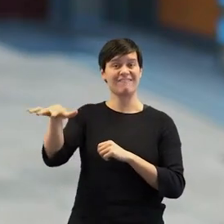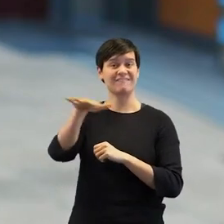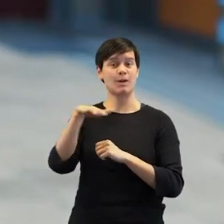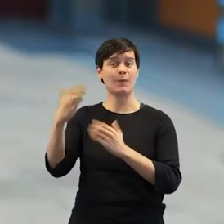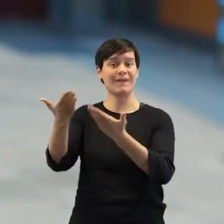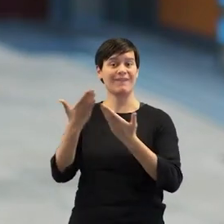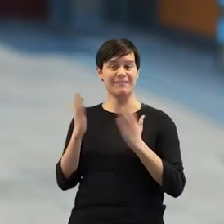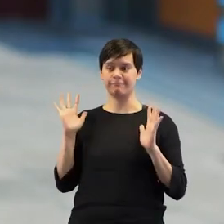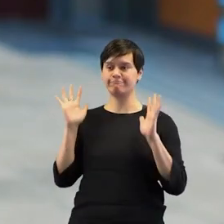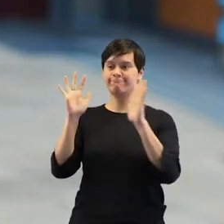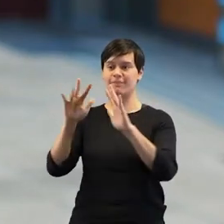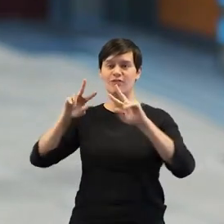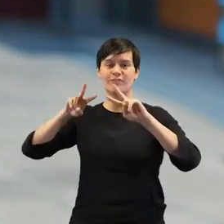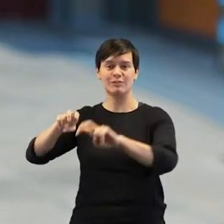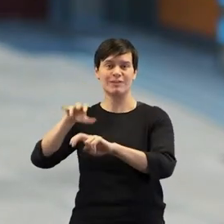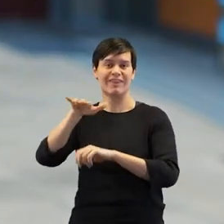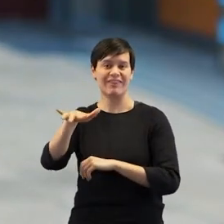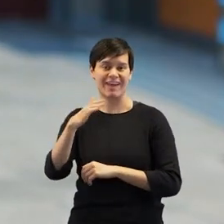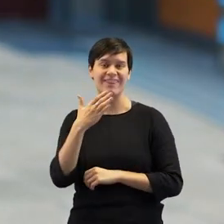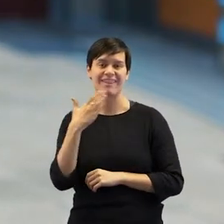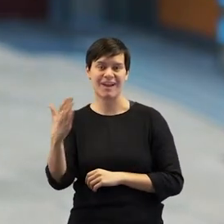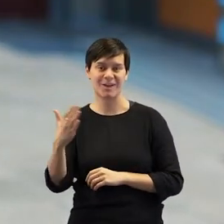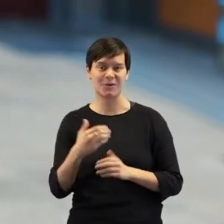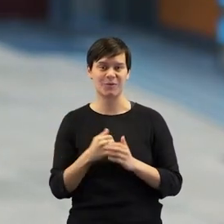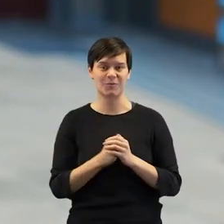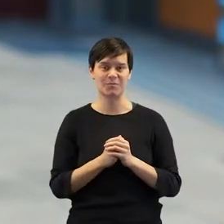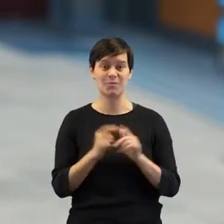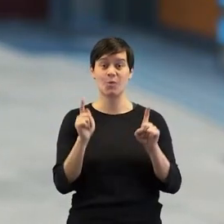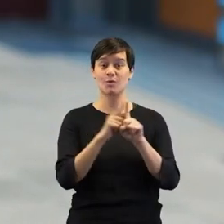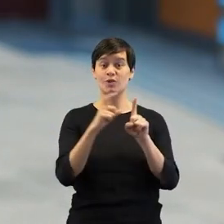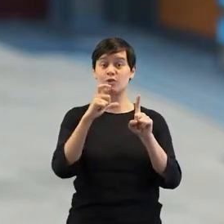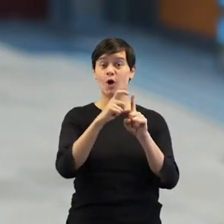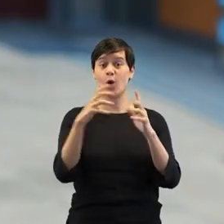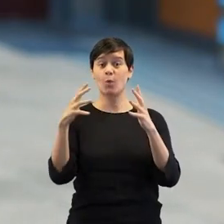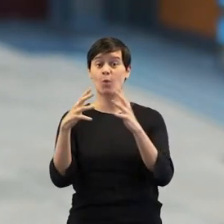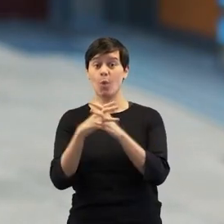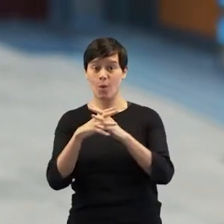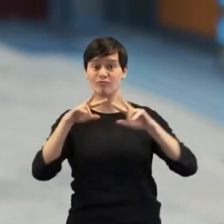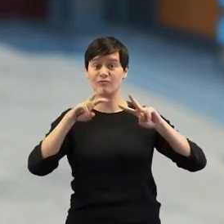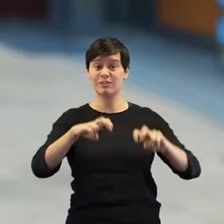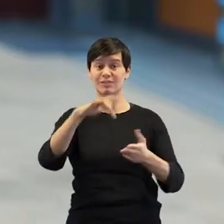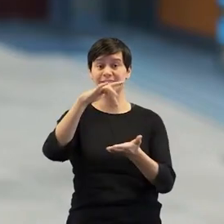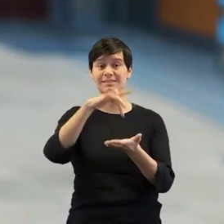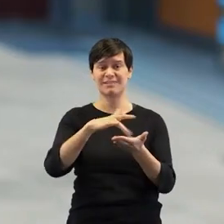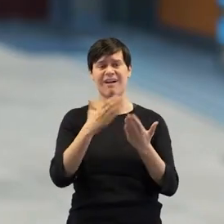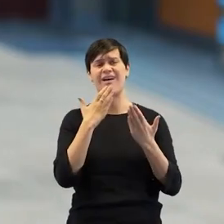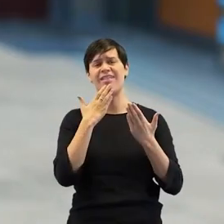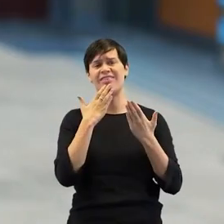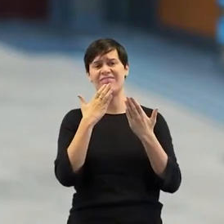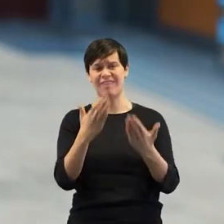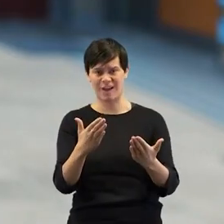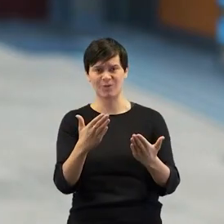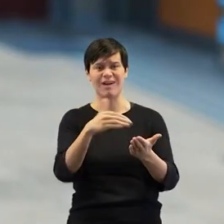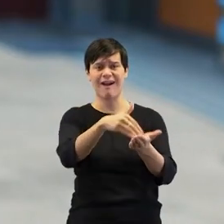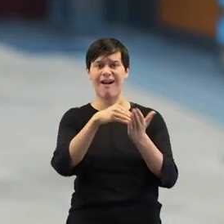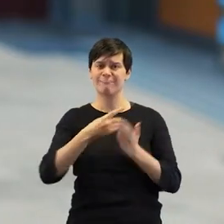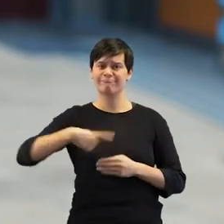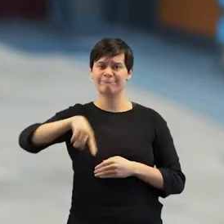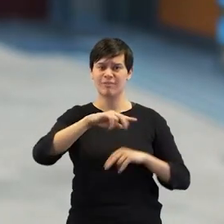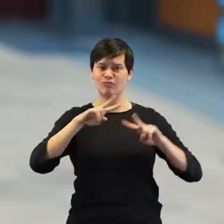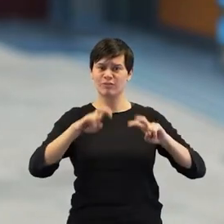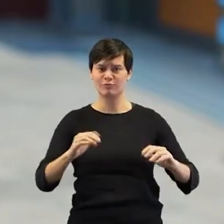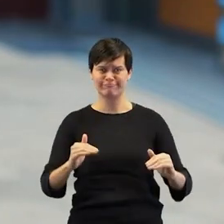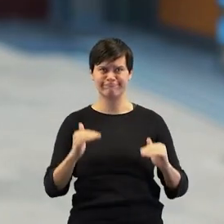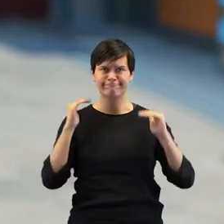fantastic environment in which to do research. I'd also like to thank the Dr. Walsh Centre of Research Excellence for facilitating world-class